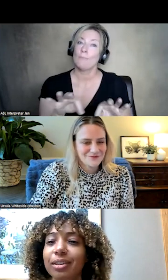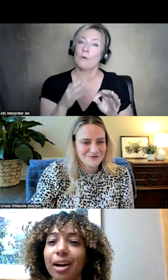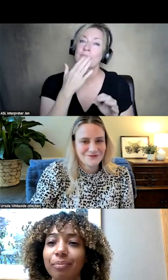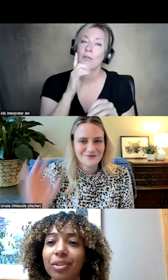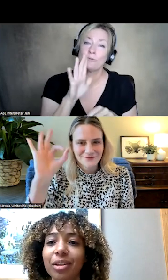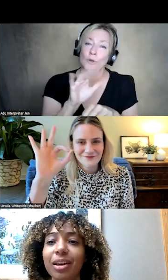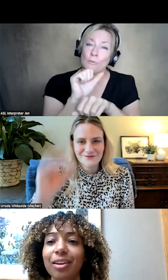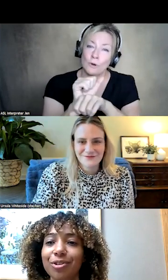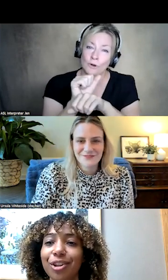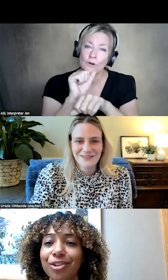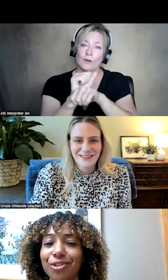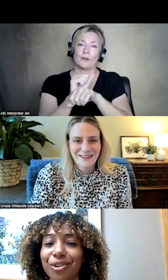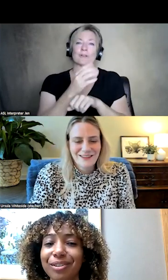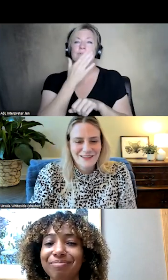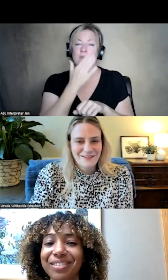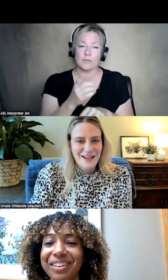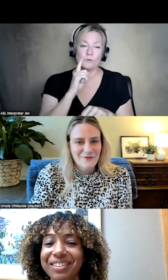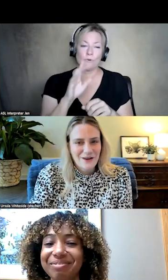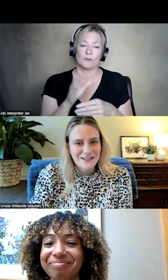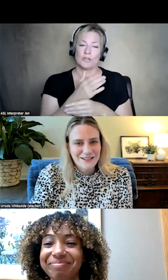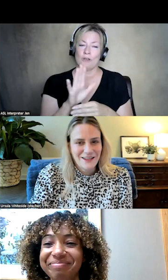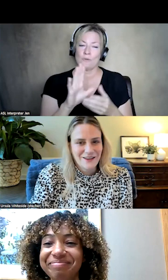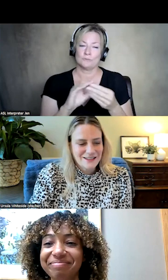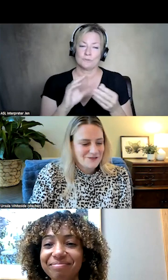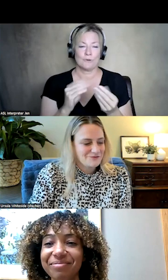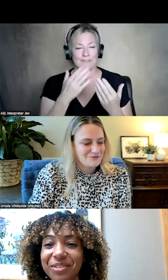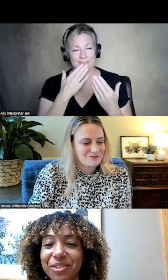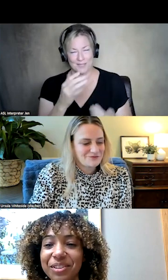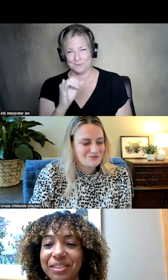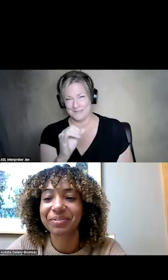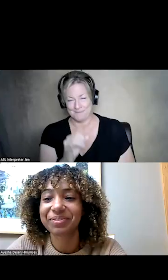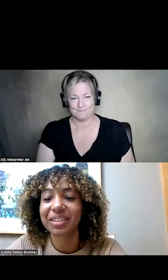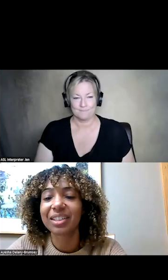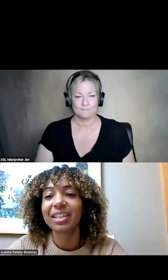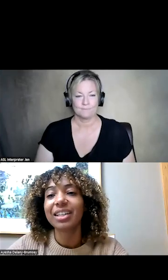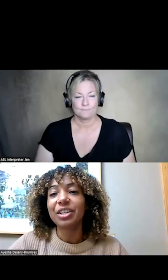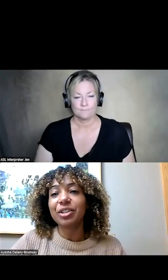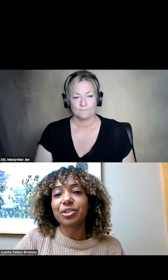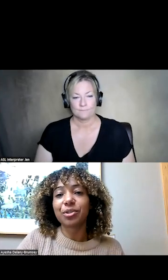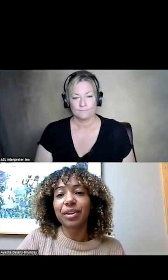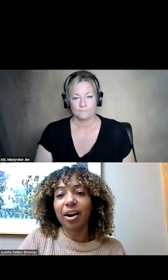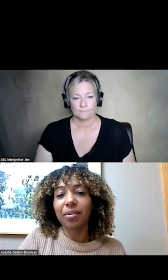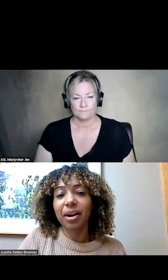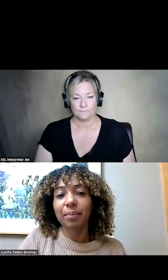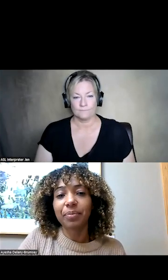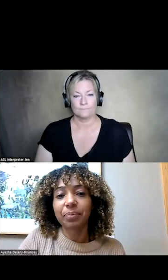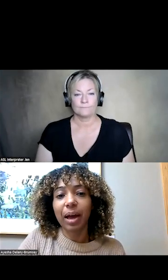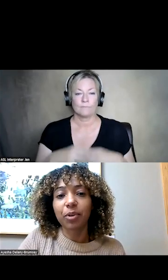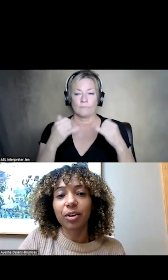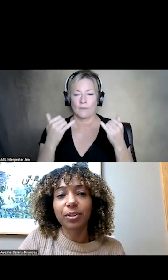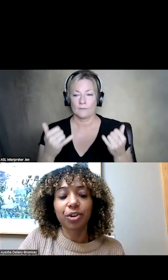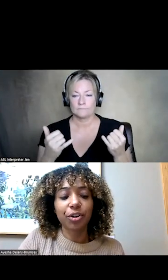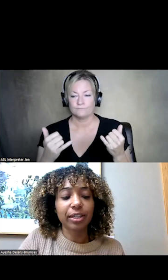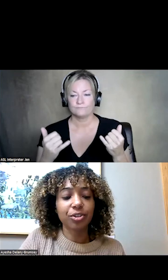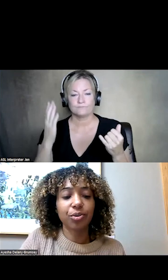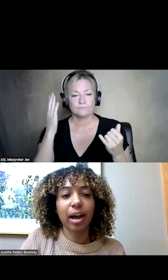work and for sharing your story. Likewise, thank you guys. Absolutely. So now I'm